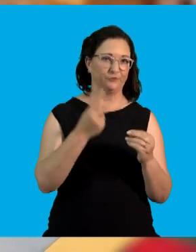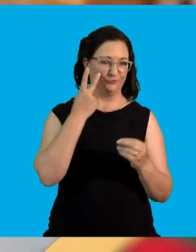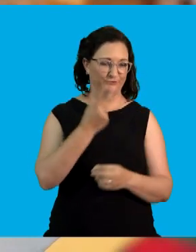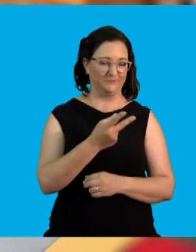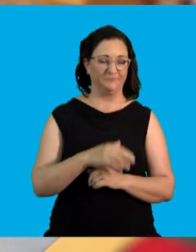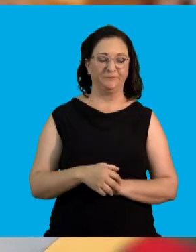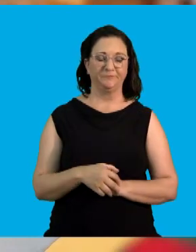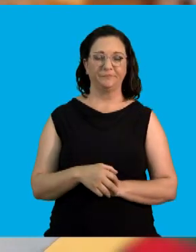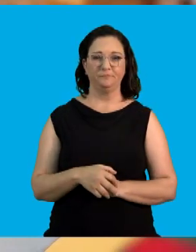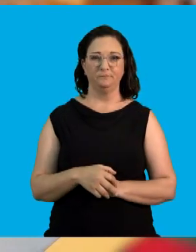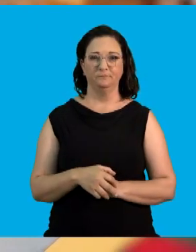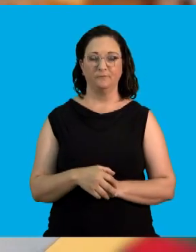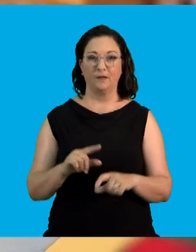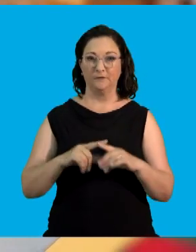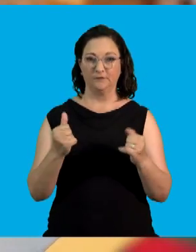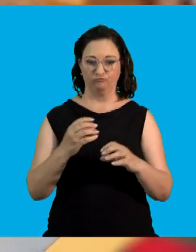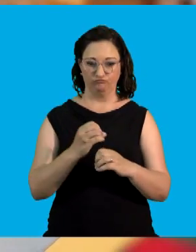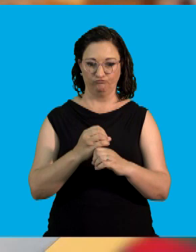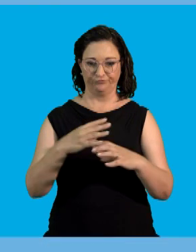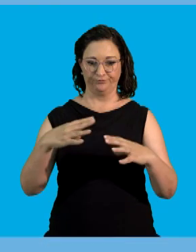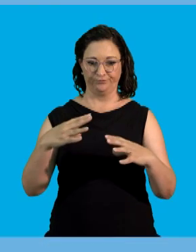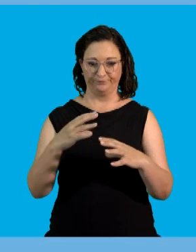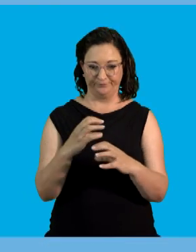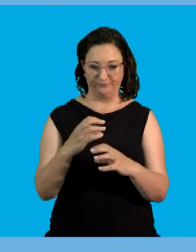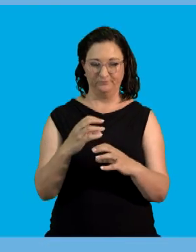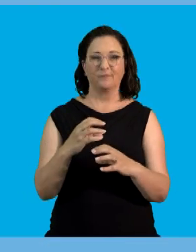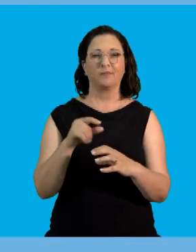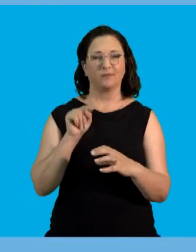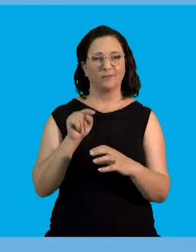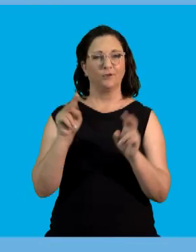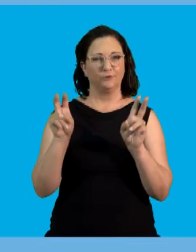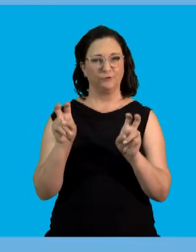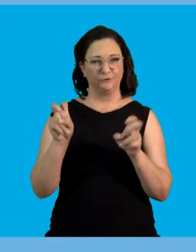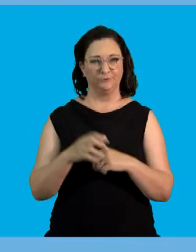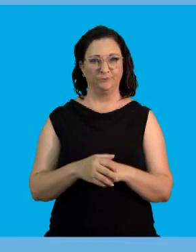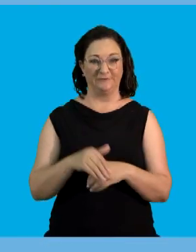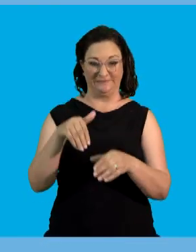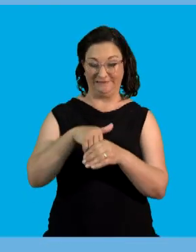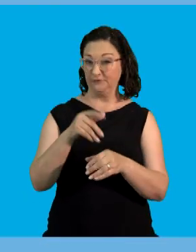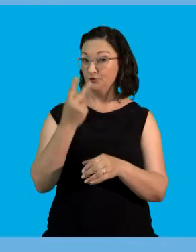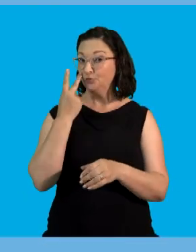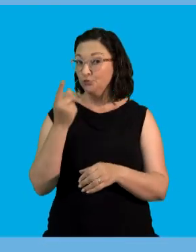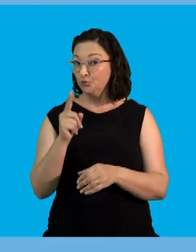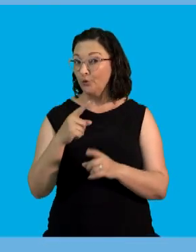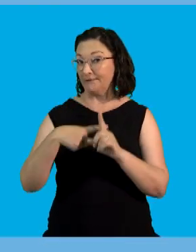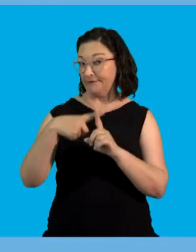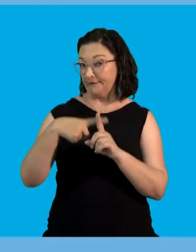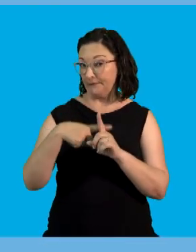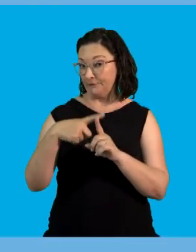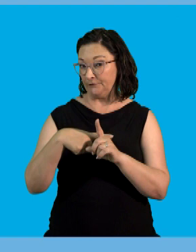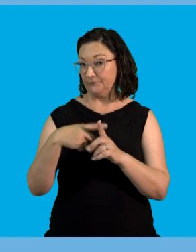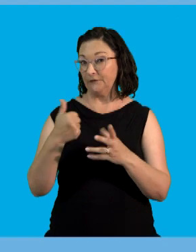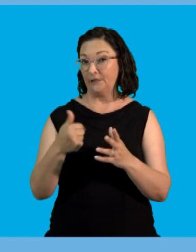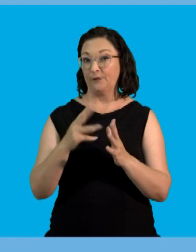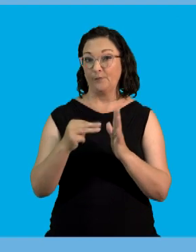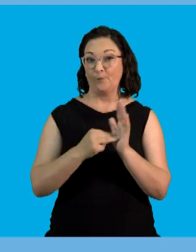lesson. So our main idea was the expansion and contraction, and within that, we looked at the temperature and the particle model of